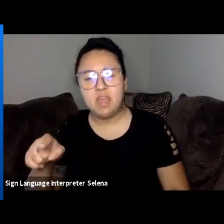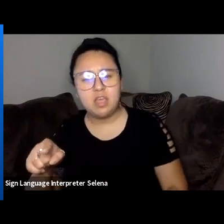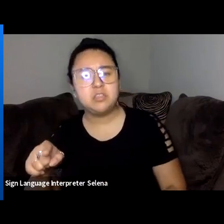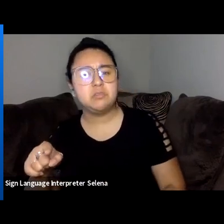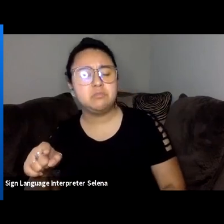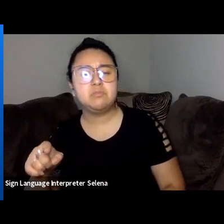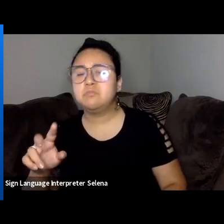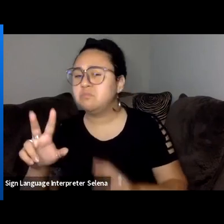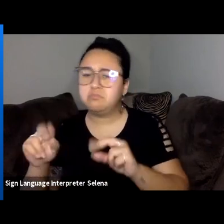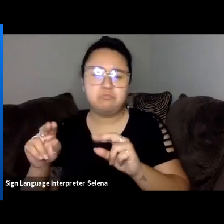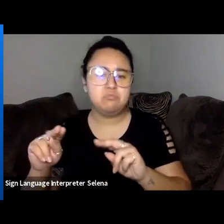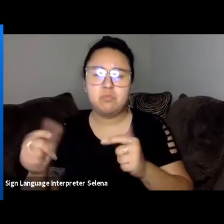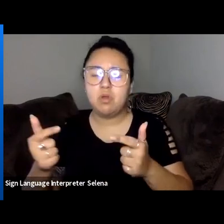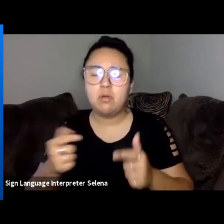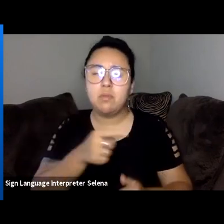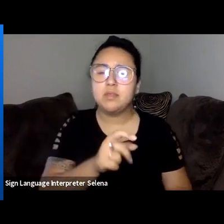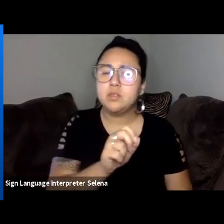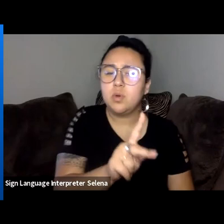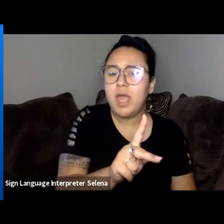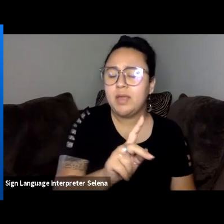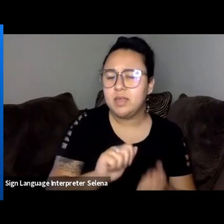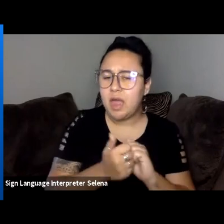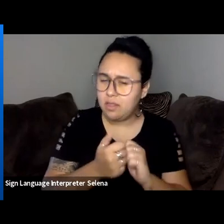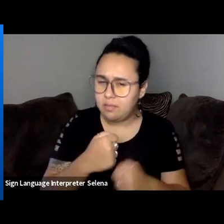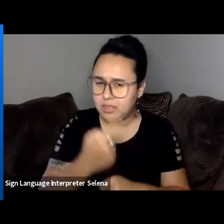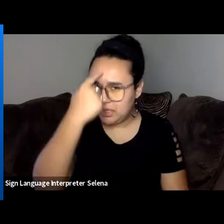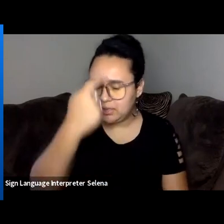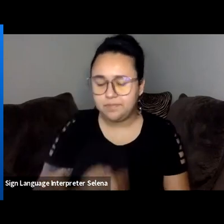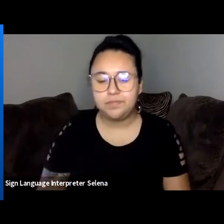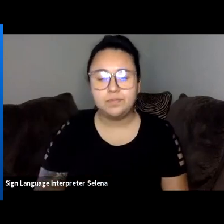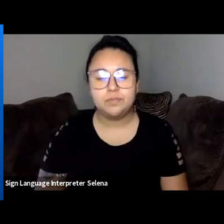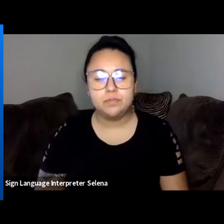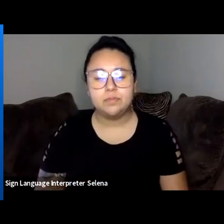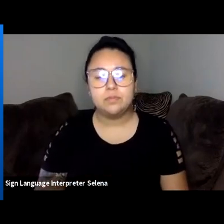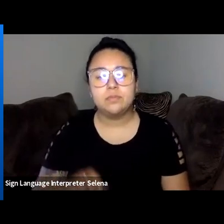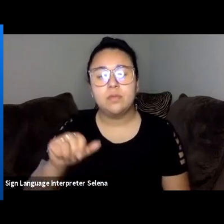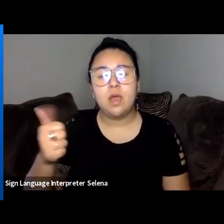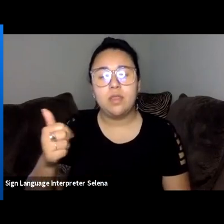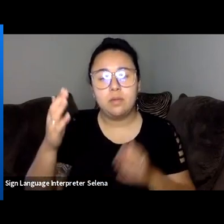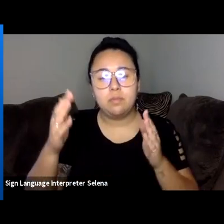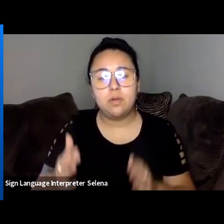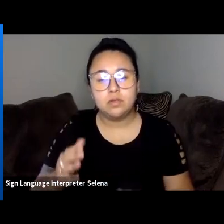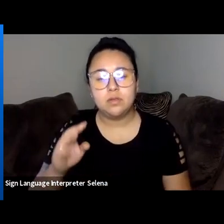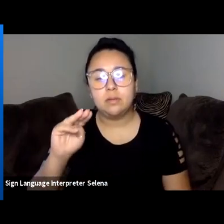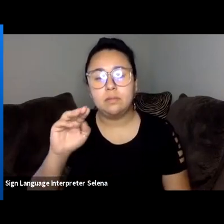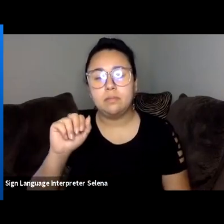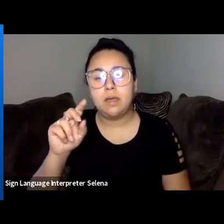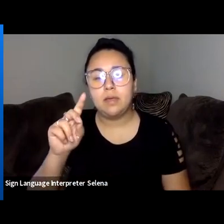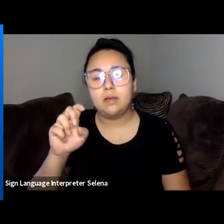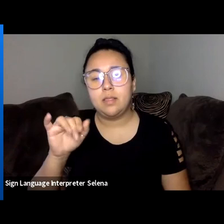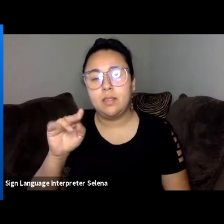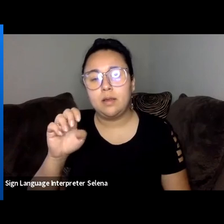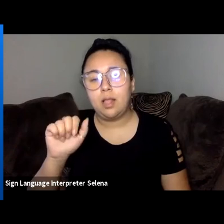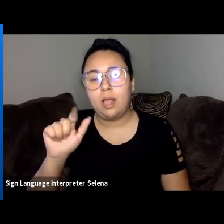Another example is from Madeleine Albright, who excused the deaths of 250,000 Iraqi children as victims of